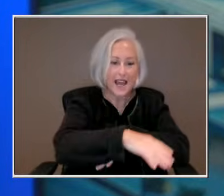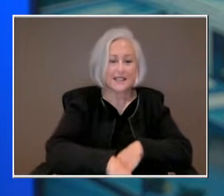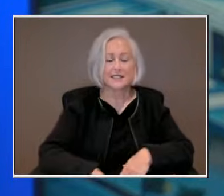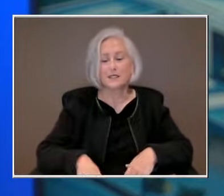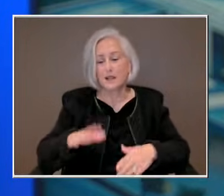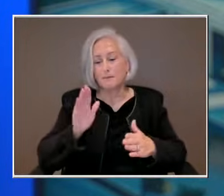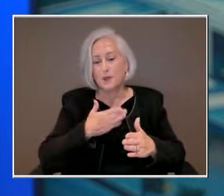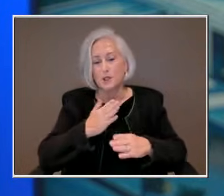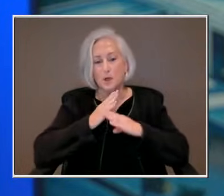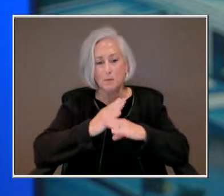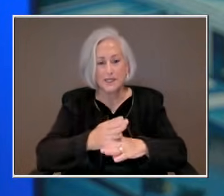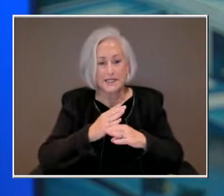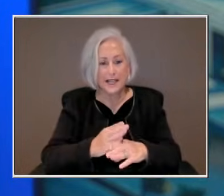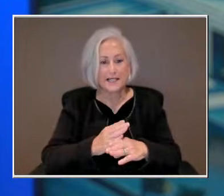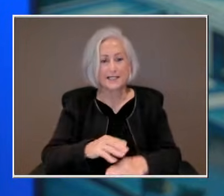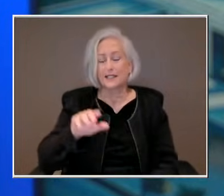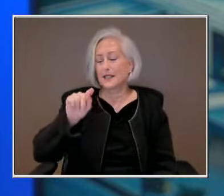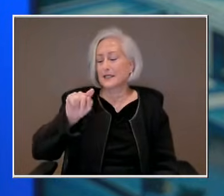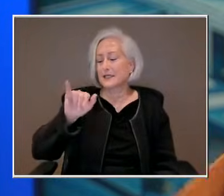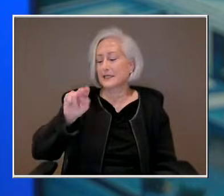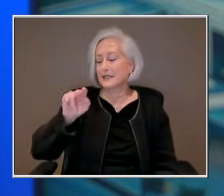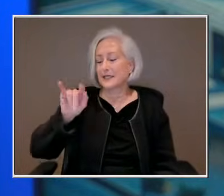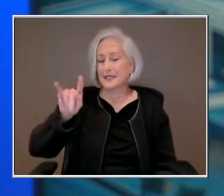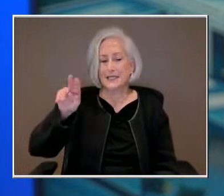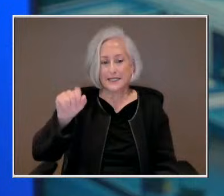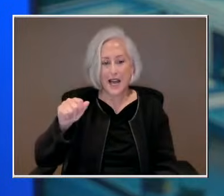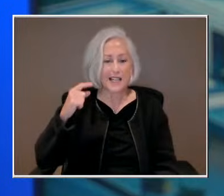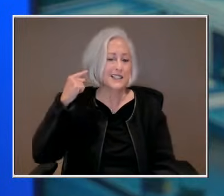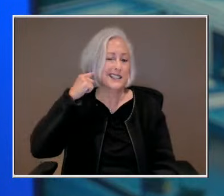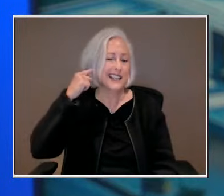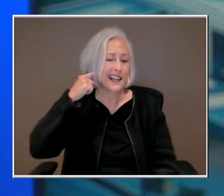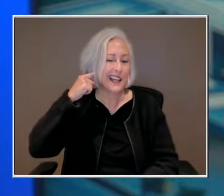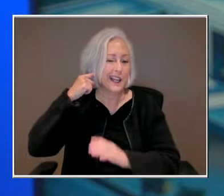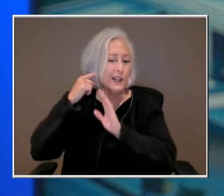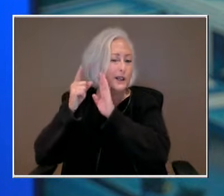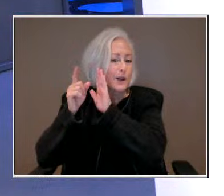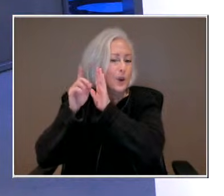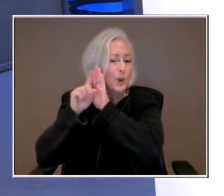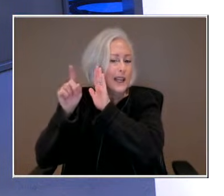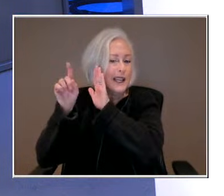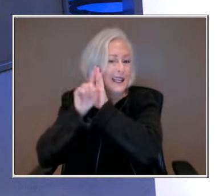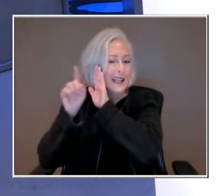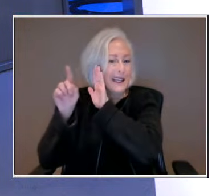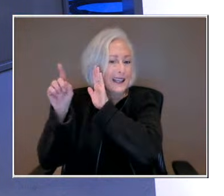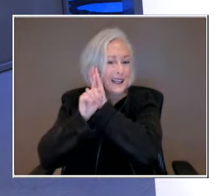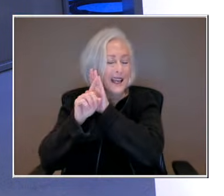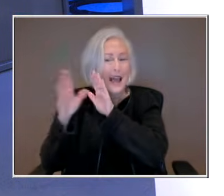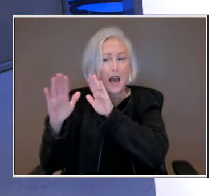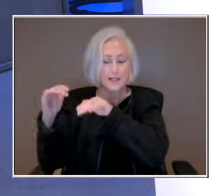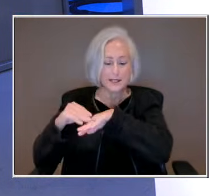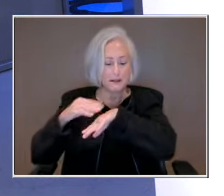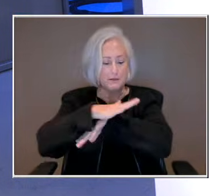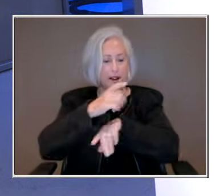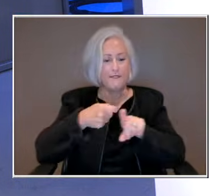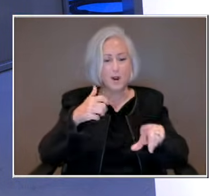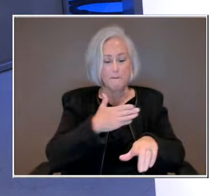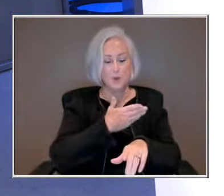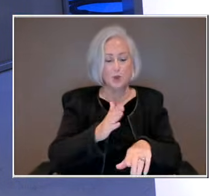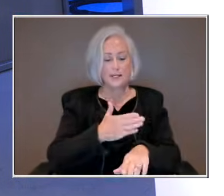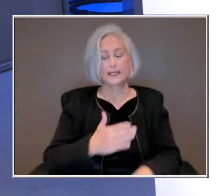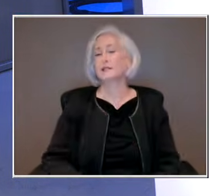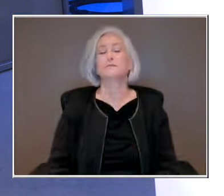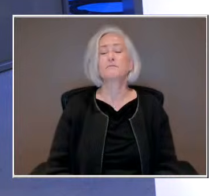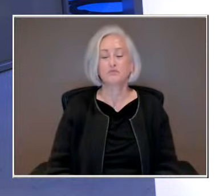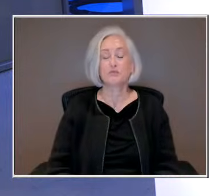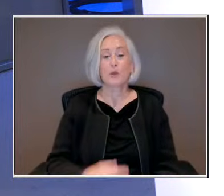like tinnitus and how that changes, you know, what's happening in your brain with music. Oh, the ringing in the ears. Absolutely. One more question we have from